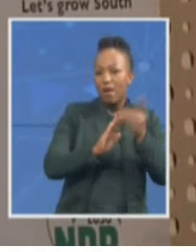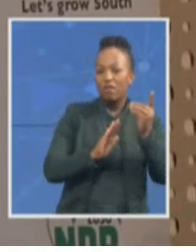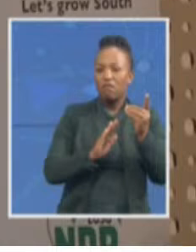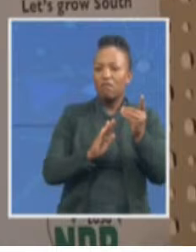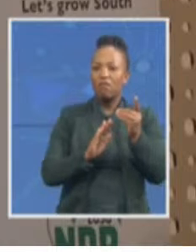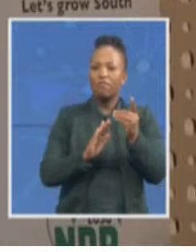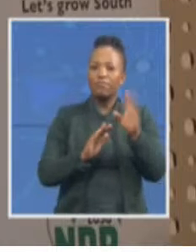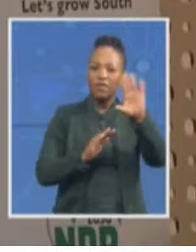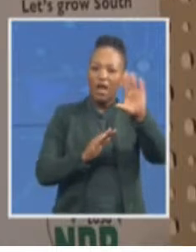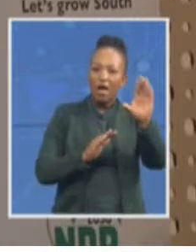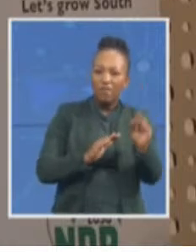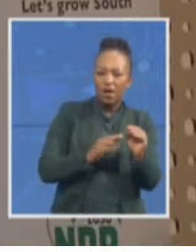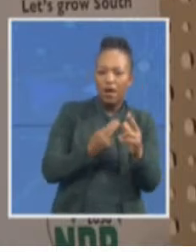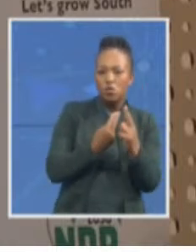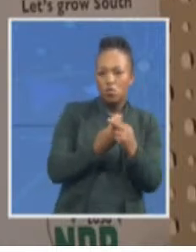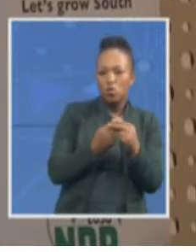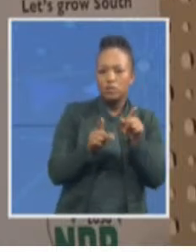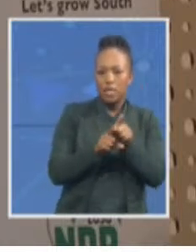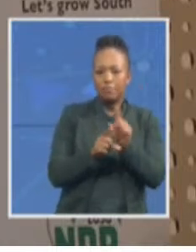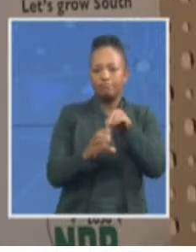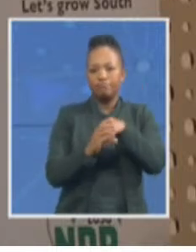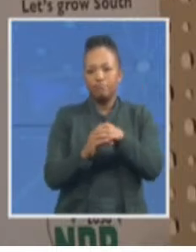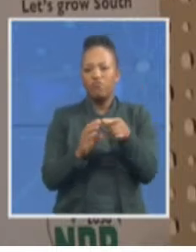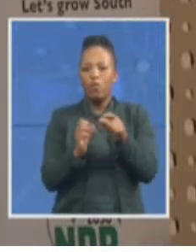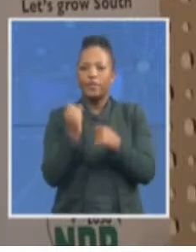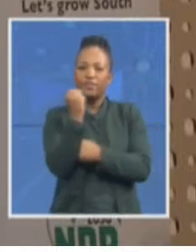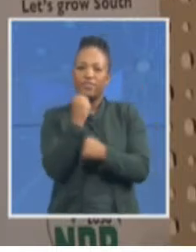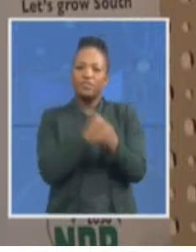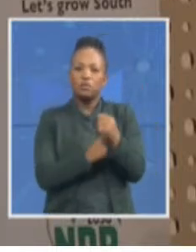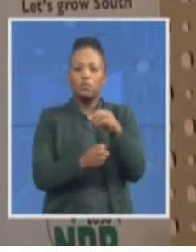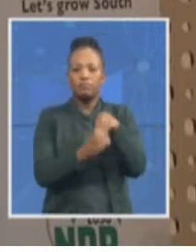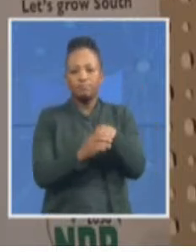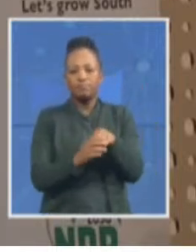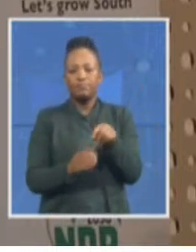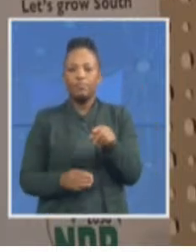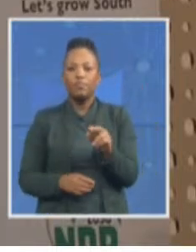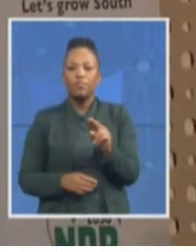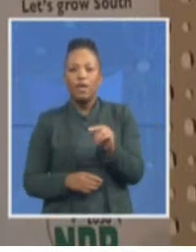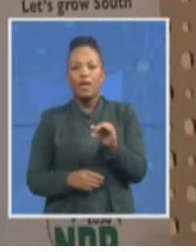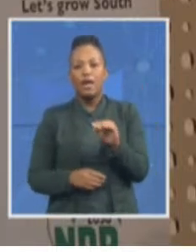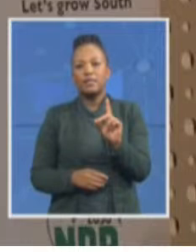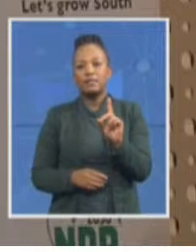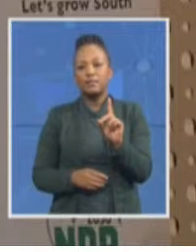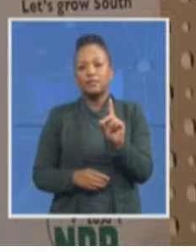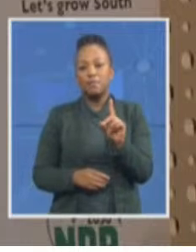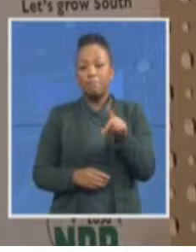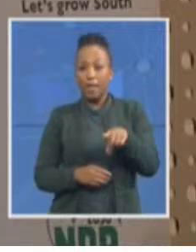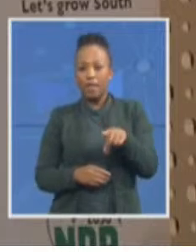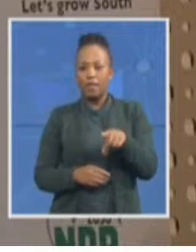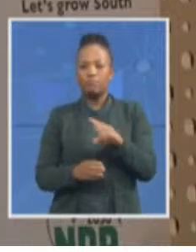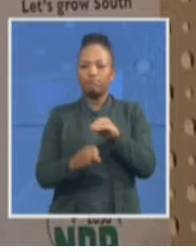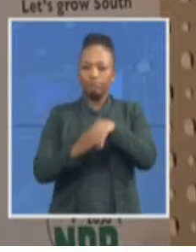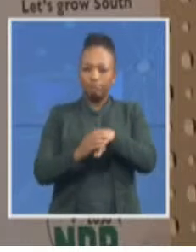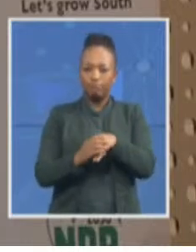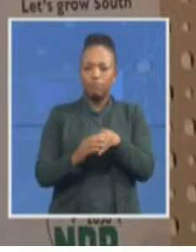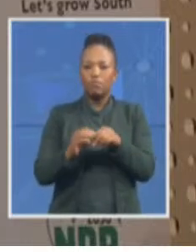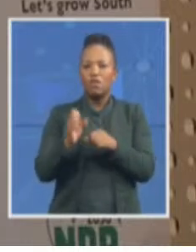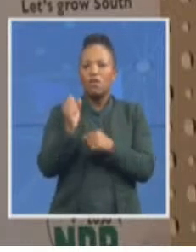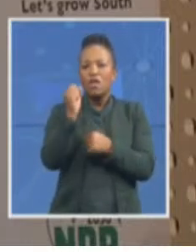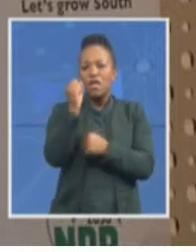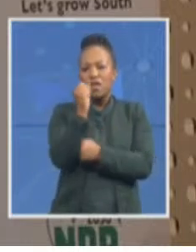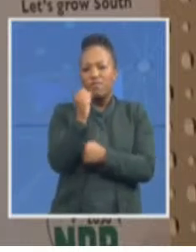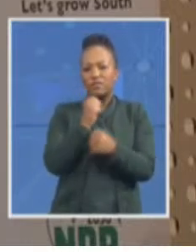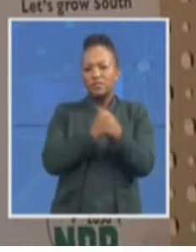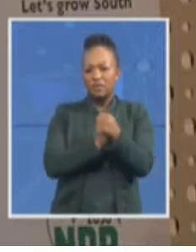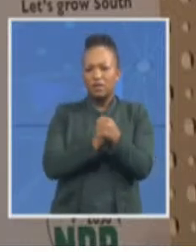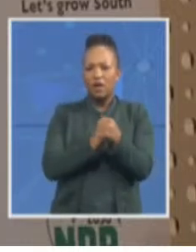Infrastructure. The NIP provides for the development of the country's infrastructure networks that are aligned to National Special